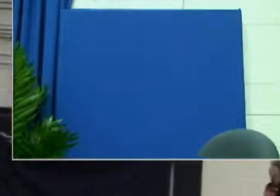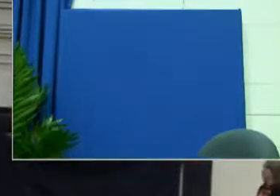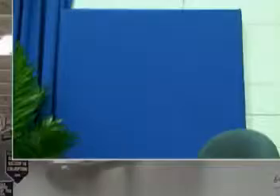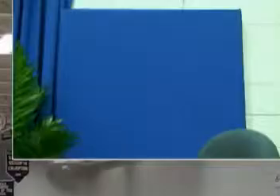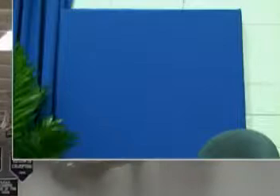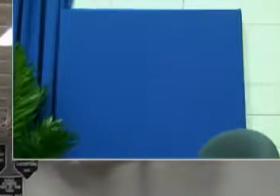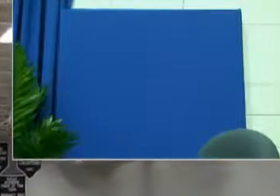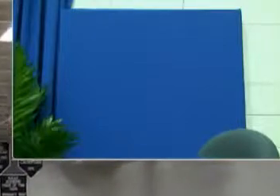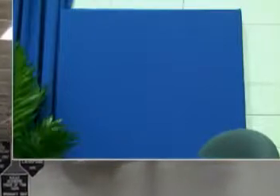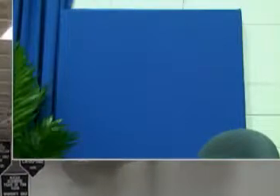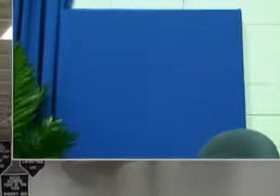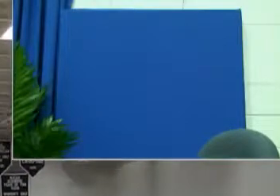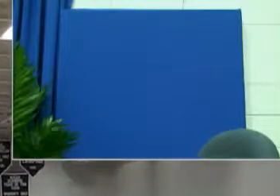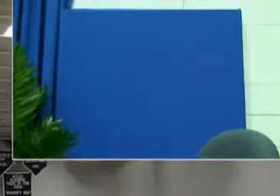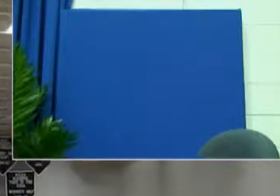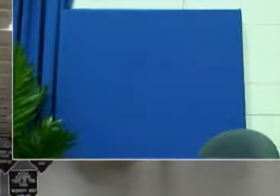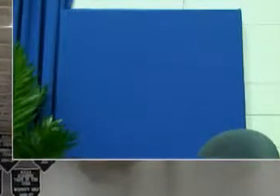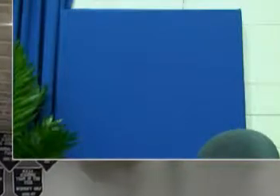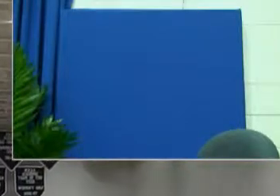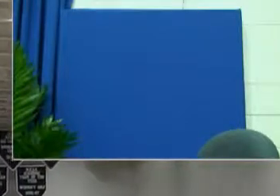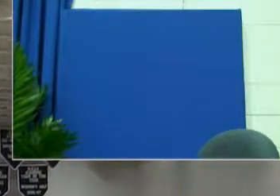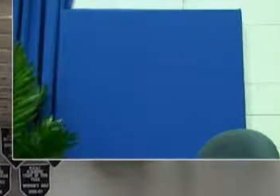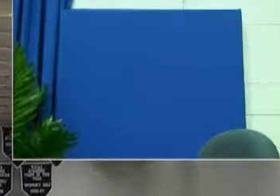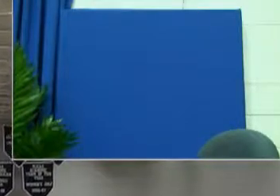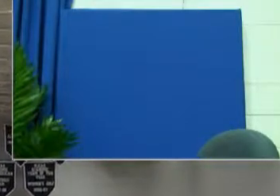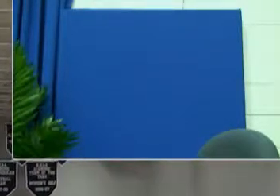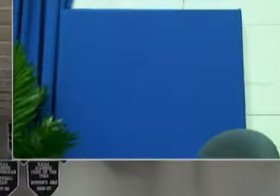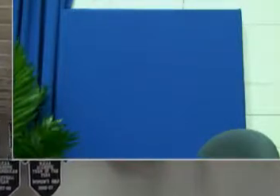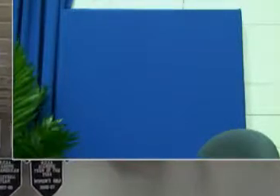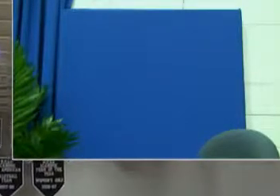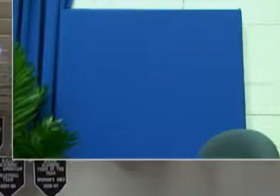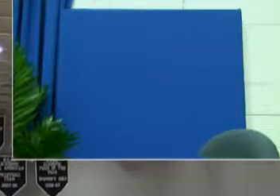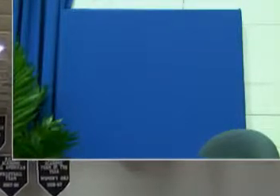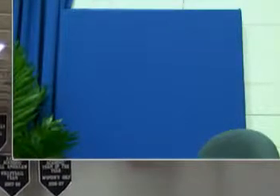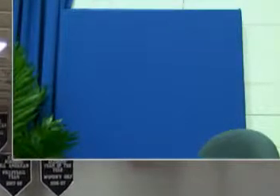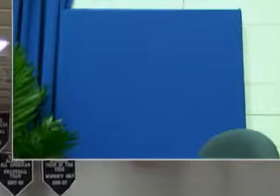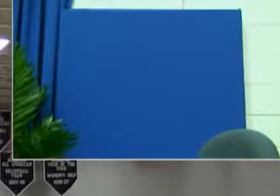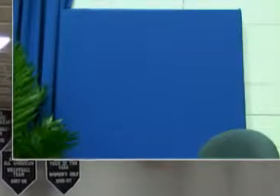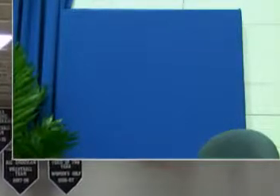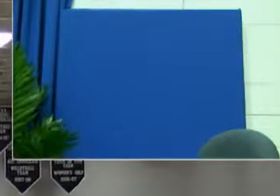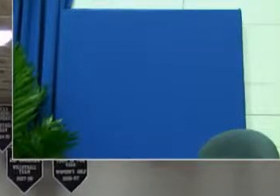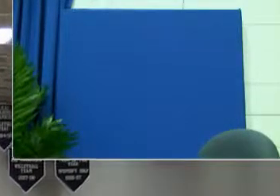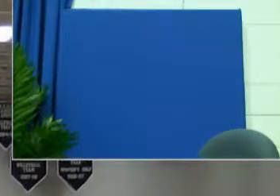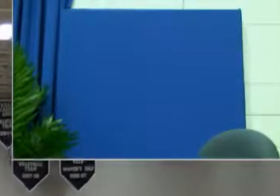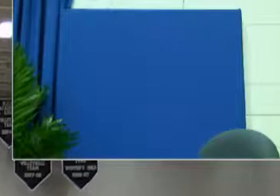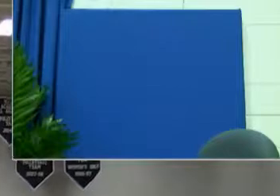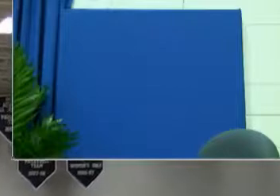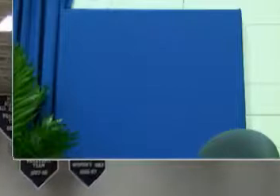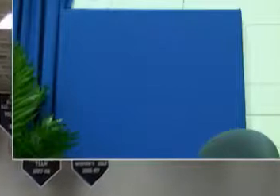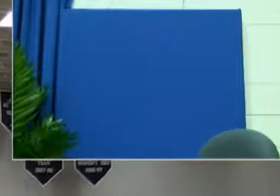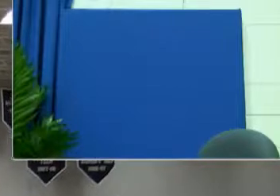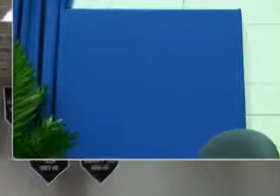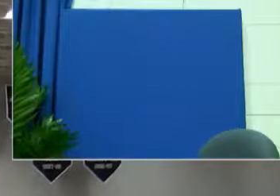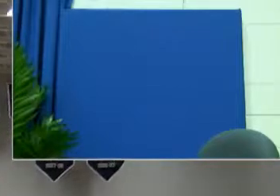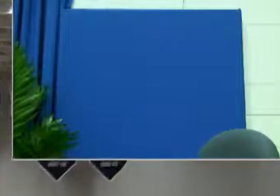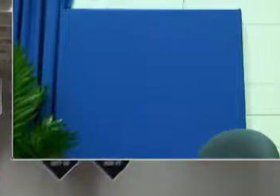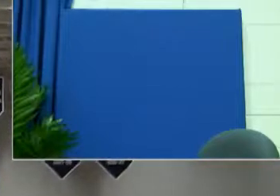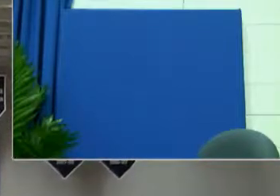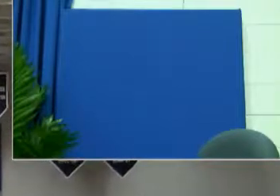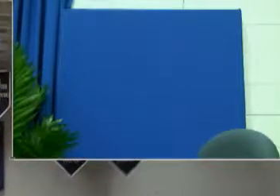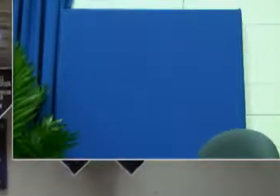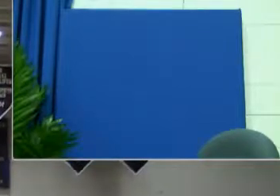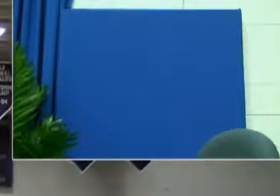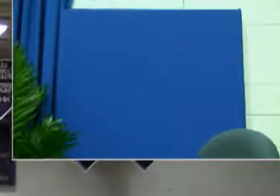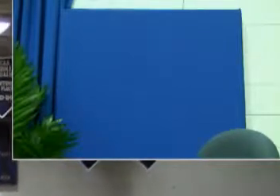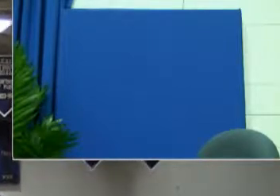as you promise not to kick. Here, take over. You're in the aisle, bro. You're in the aisle. You're in the aisle. That's good. Where's my